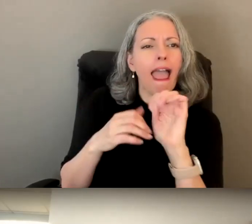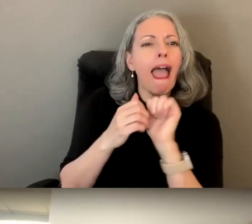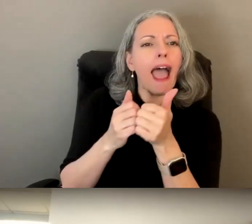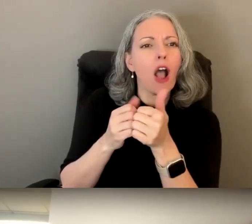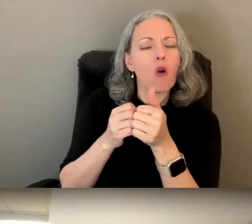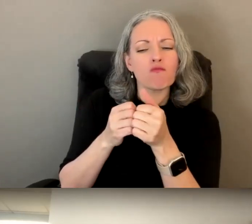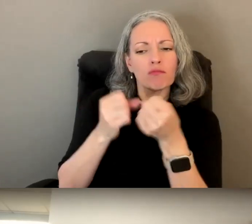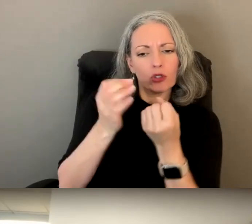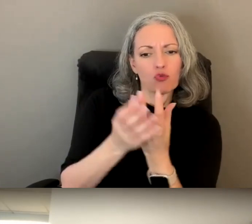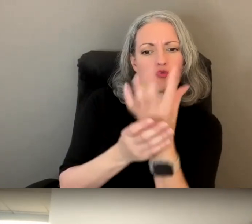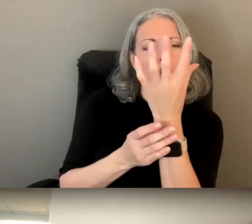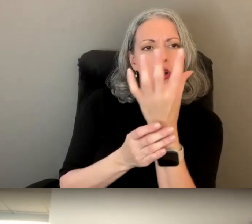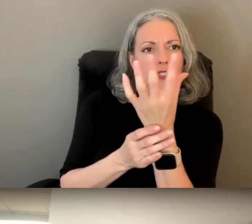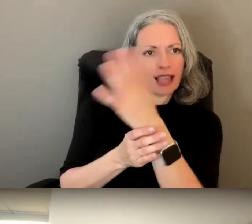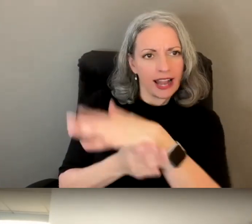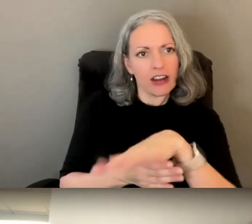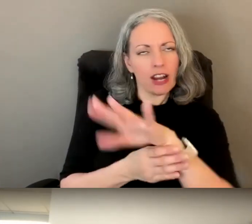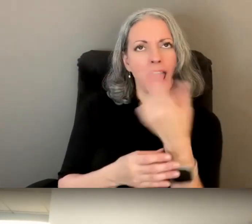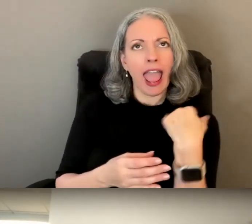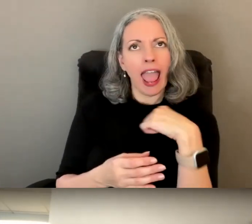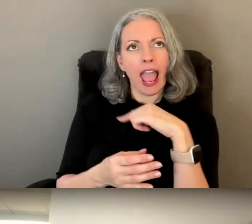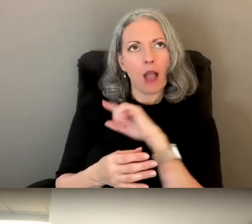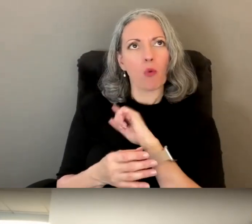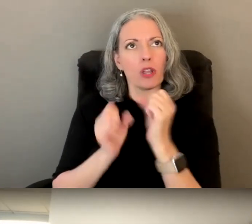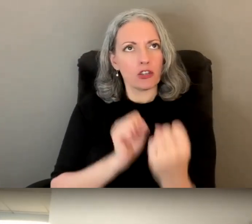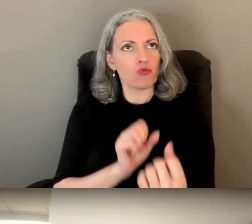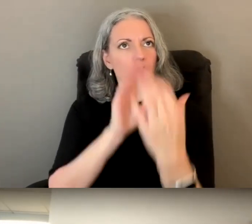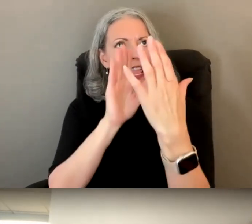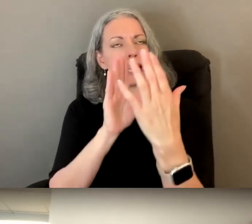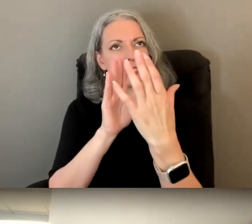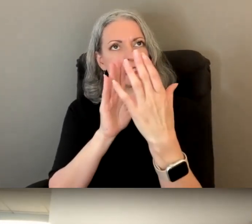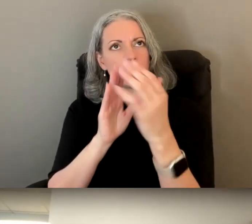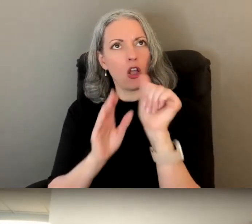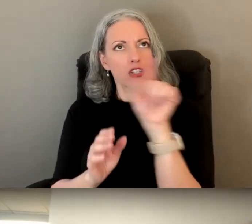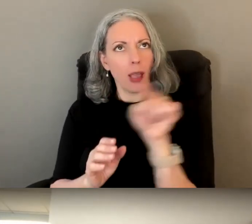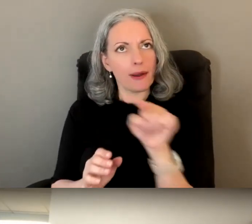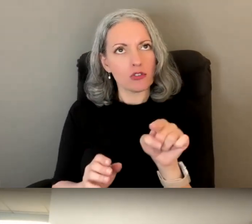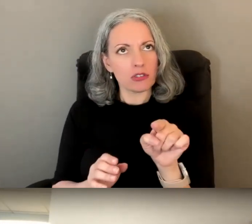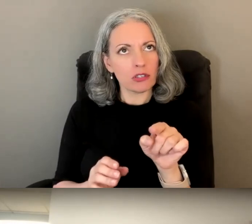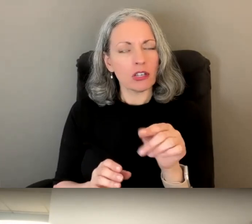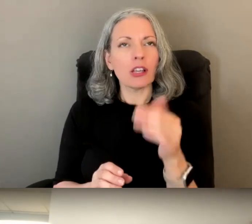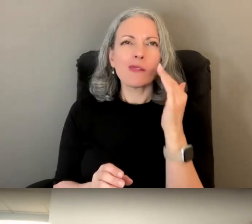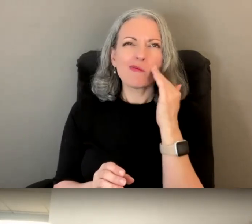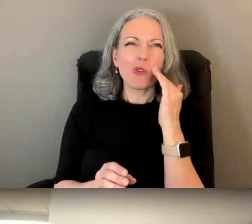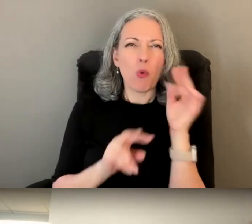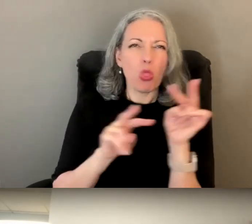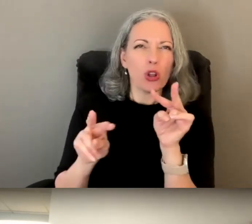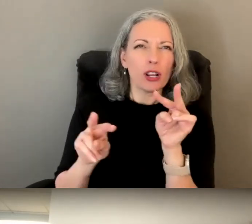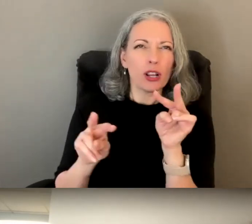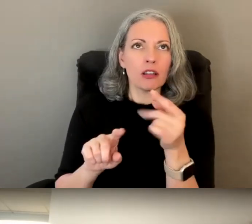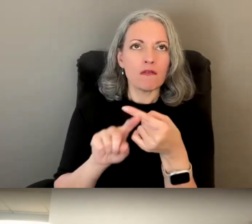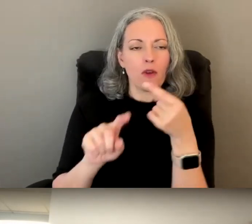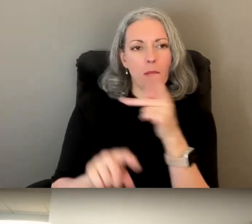expands the field and how we're addressing Alzheimer's disease from a public health lens, and I think a bigger population lens. From a